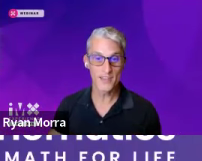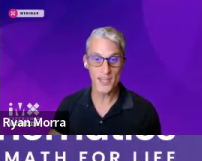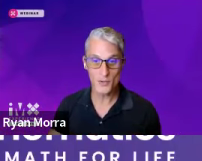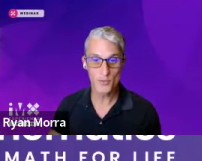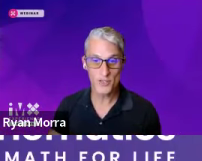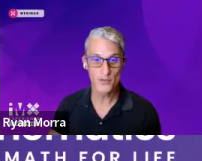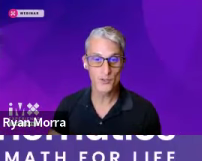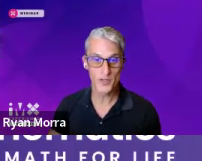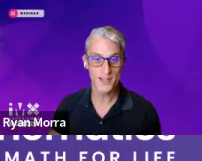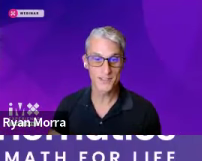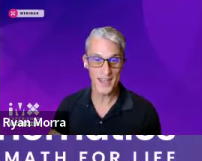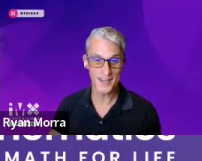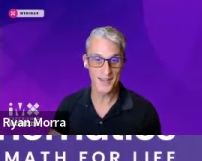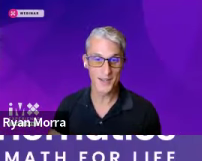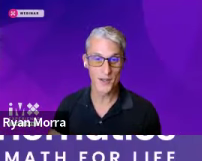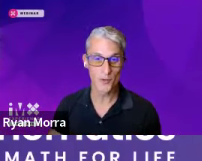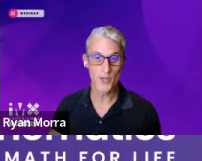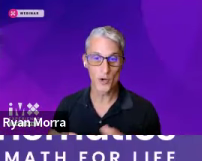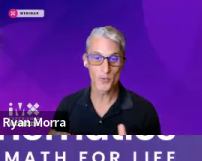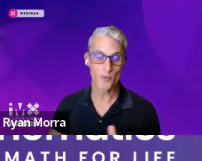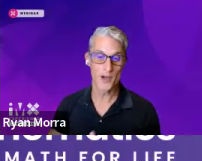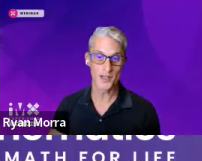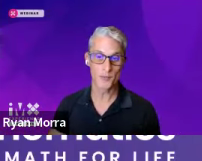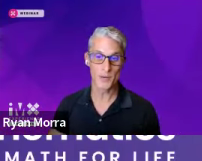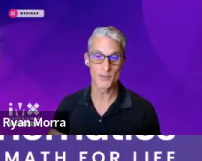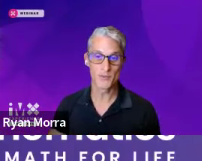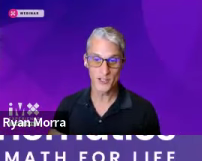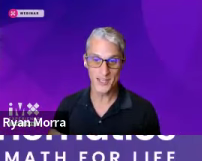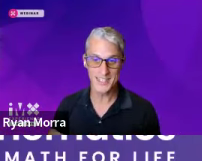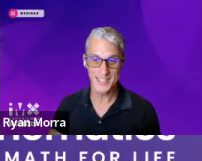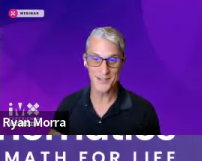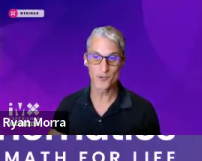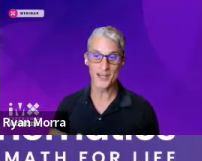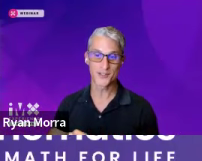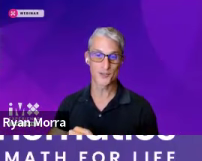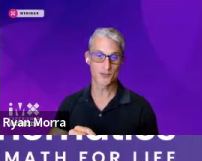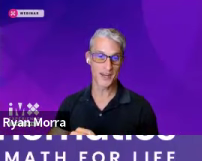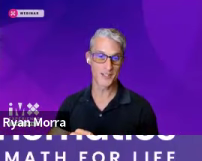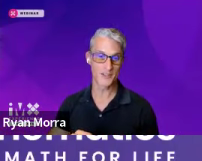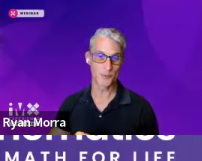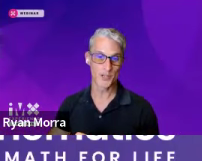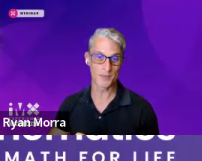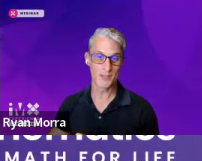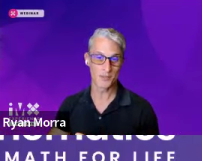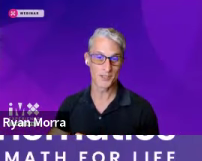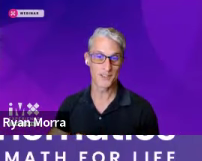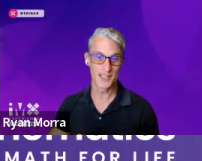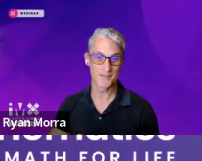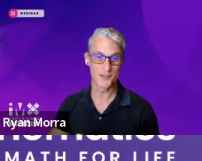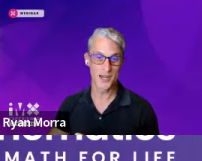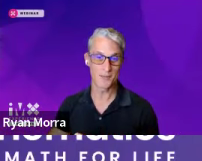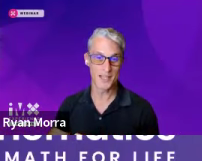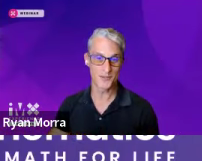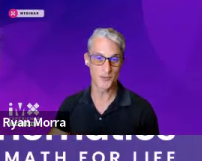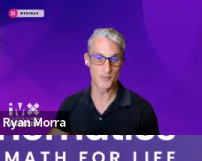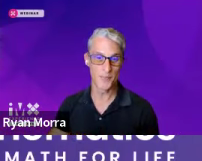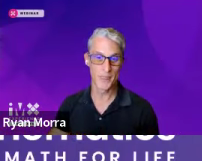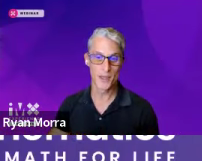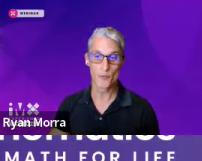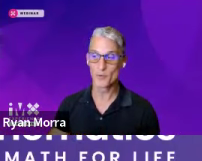I want to say thank you so much for joining us today. We hope you are walking away with some fresh ideas and practical strategies for bringing manipulatives to life in your